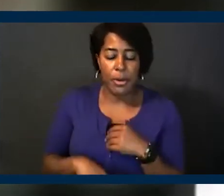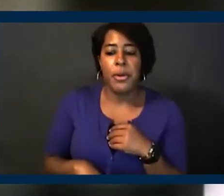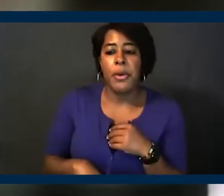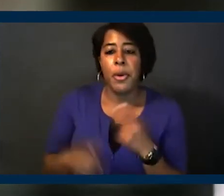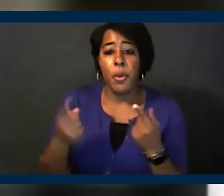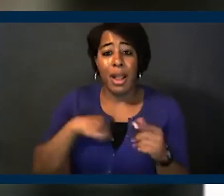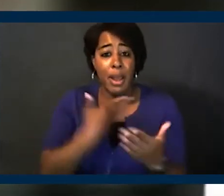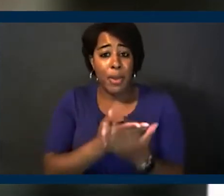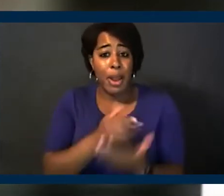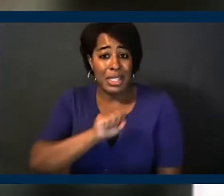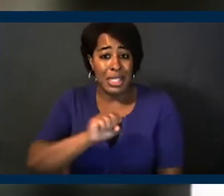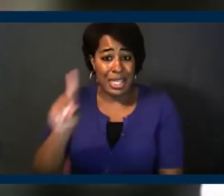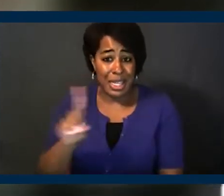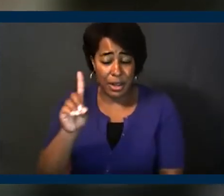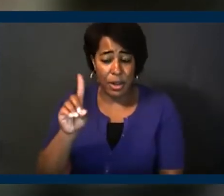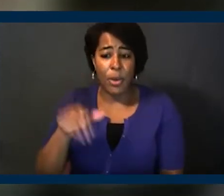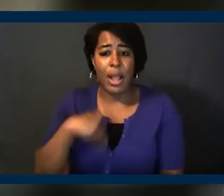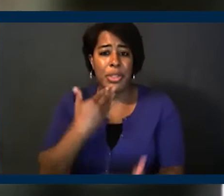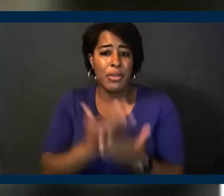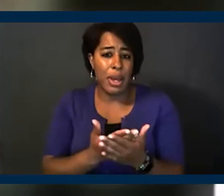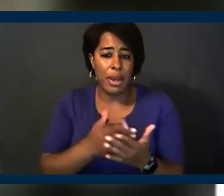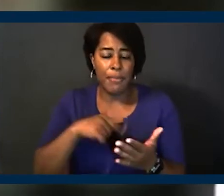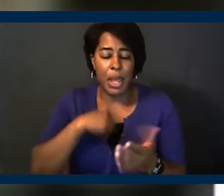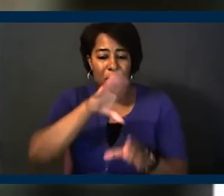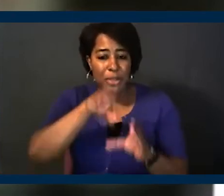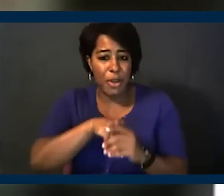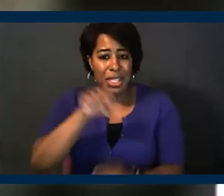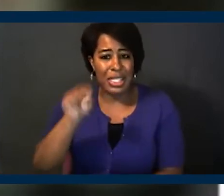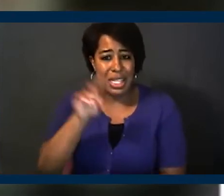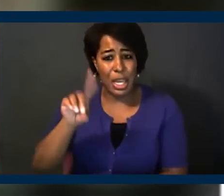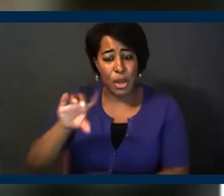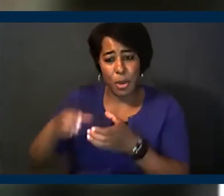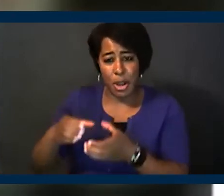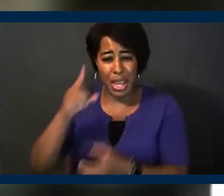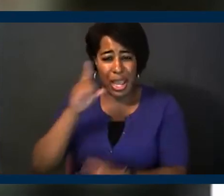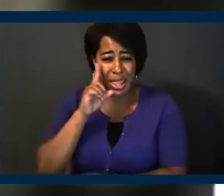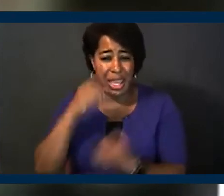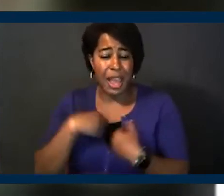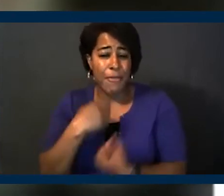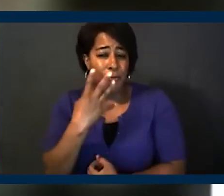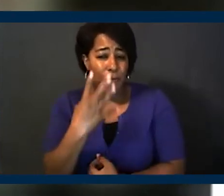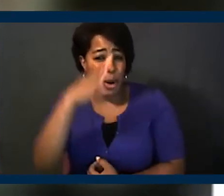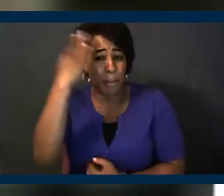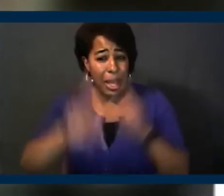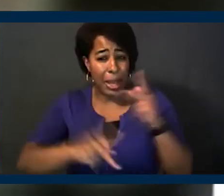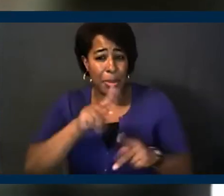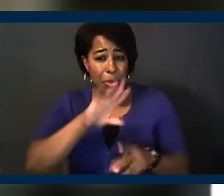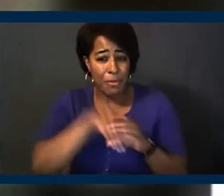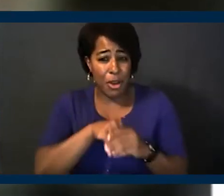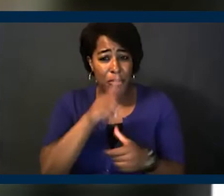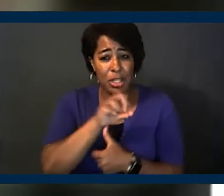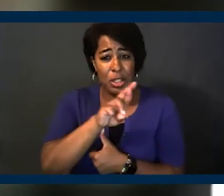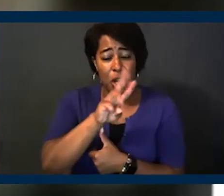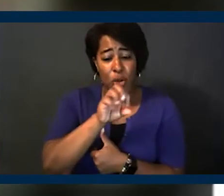got involved with the San Diego Democratic Party, I believe there was only four Blacks involved with the Central Committee. It was Dr. Weber, it was